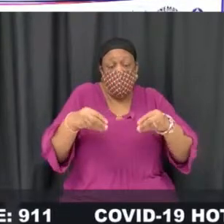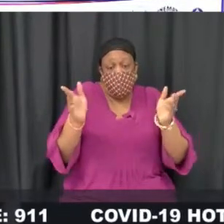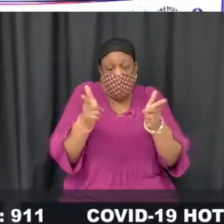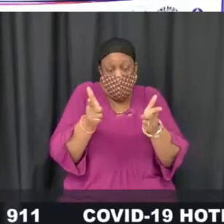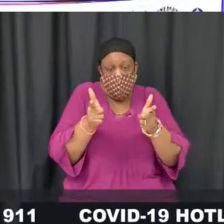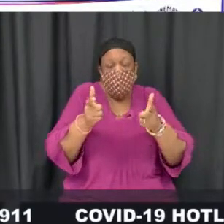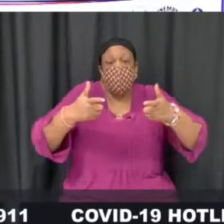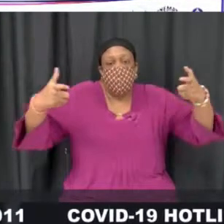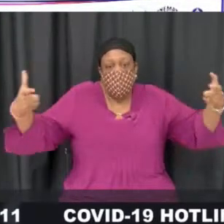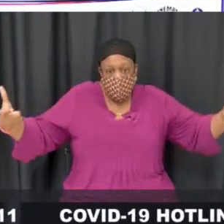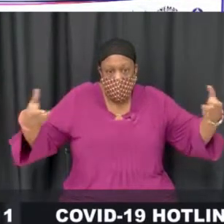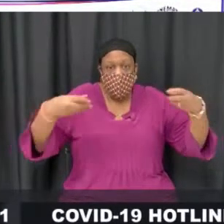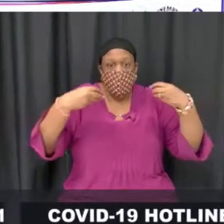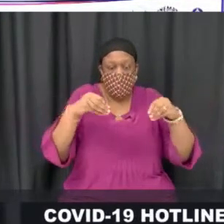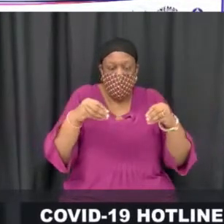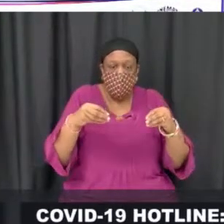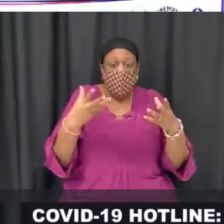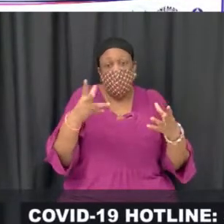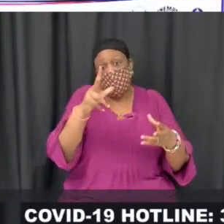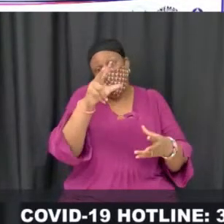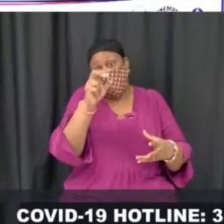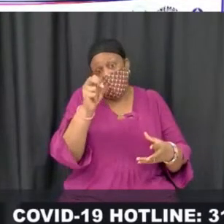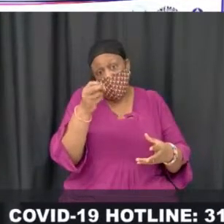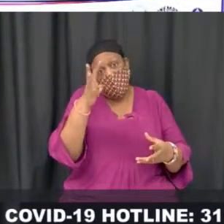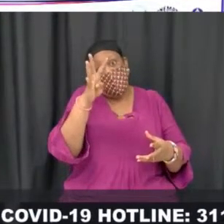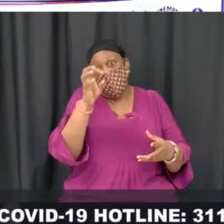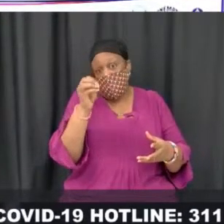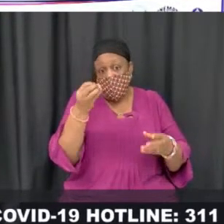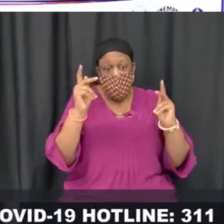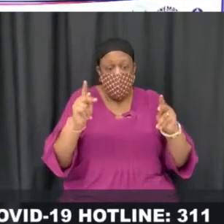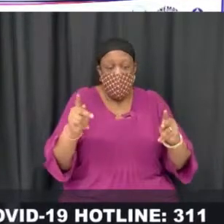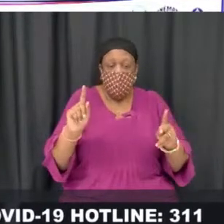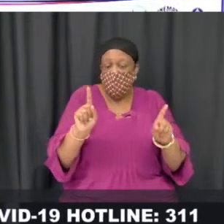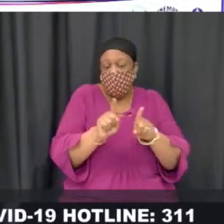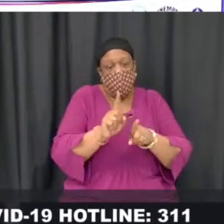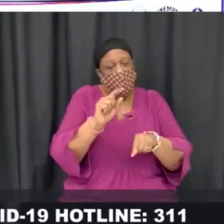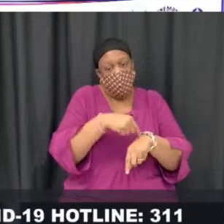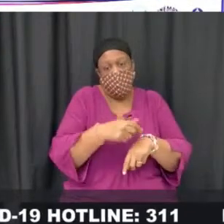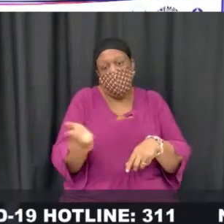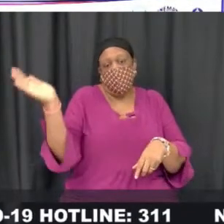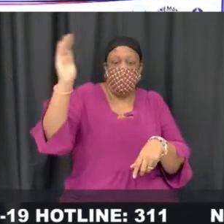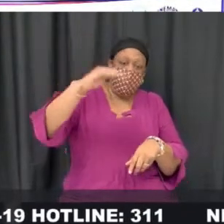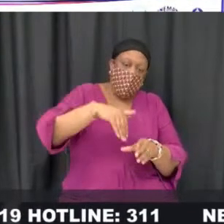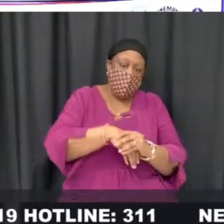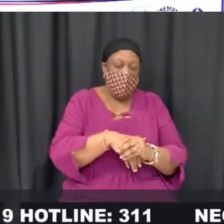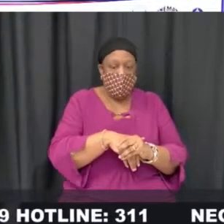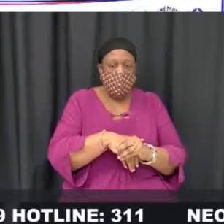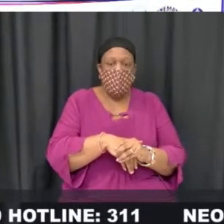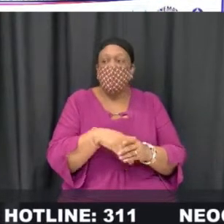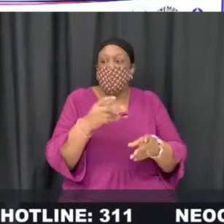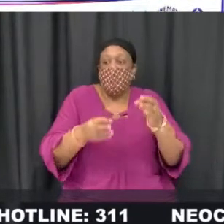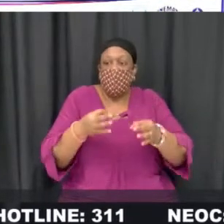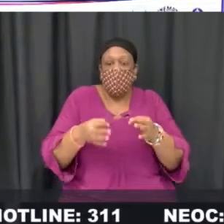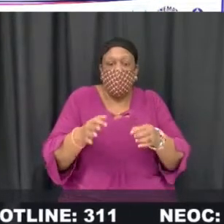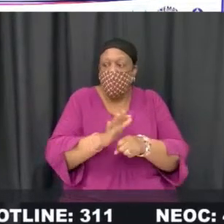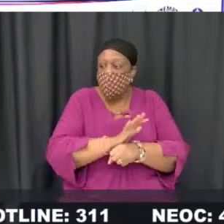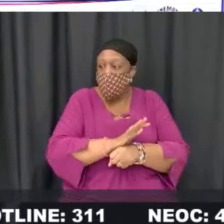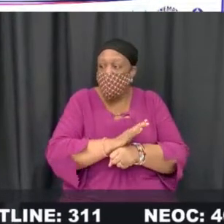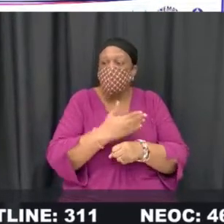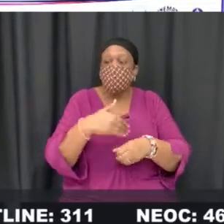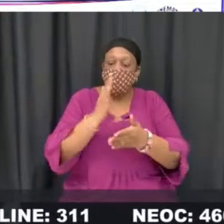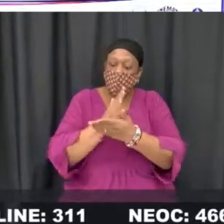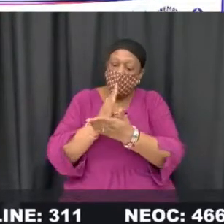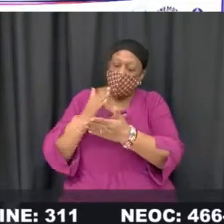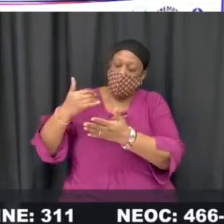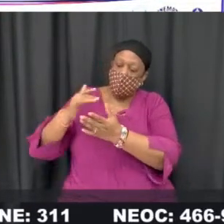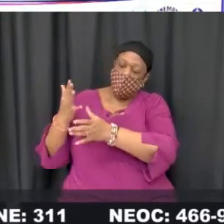must stand in a line at the checkout or a point at the checkout point or other line.